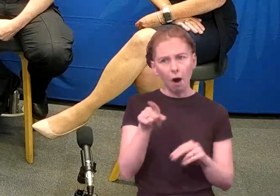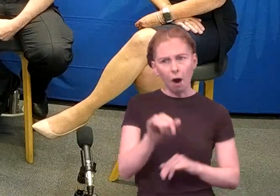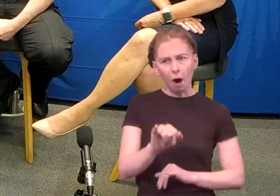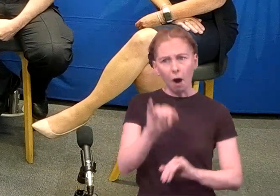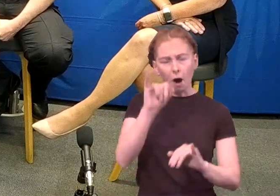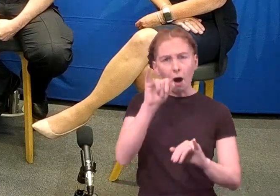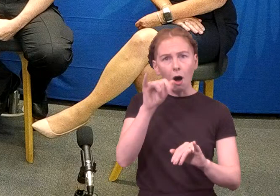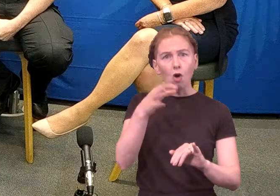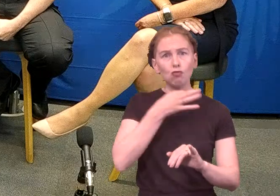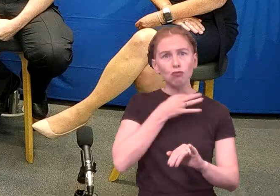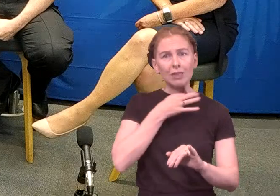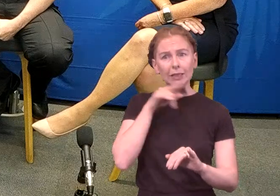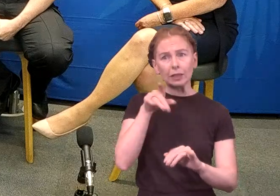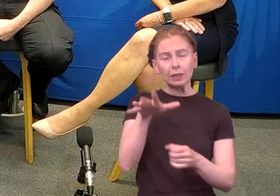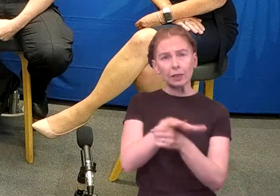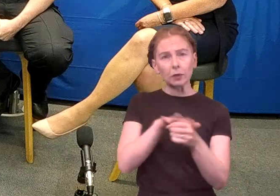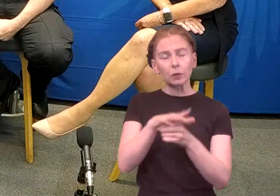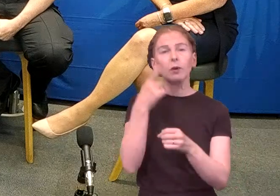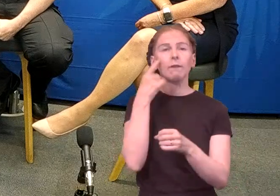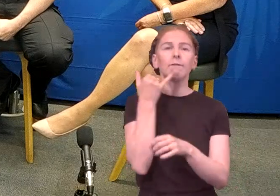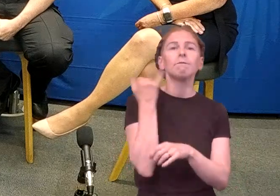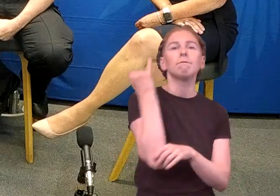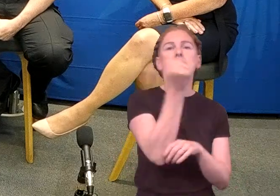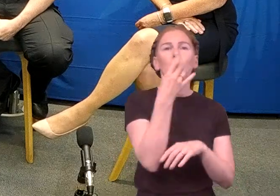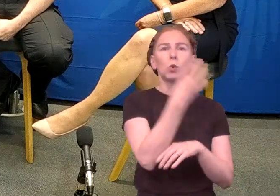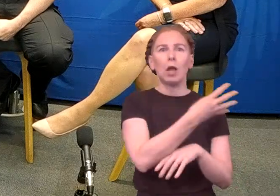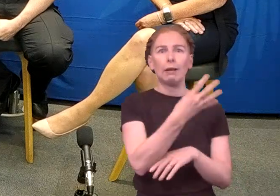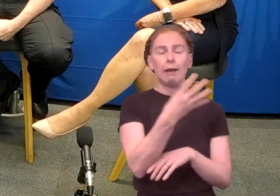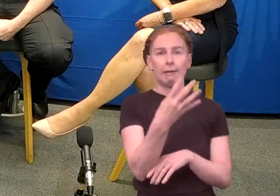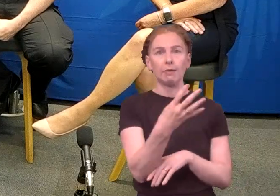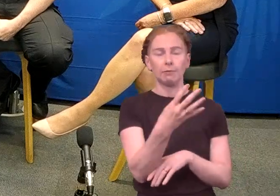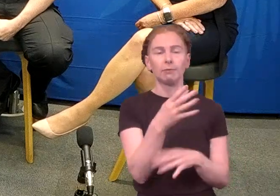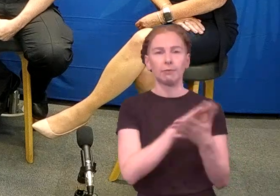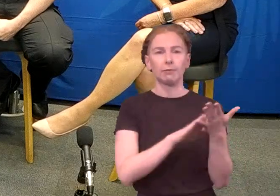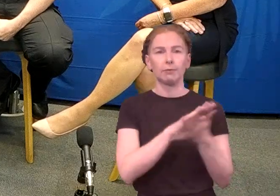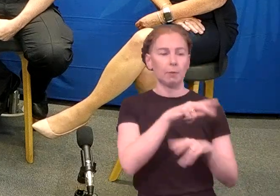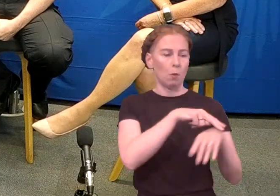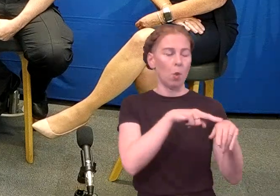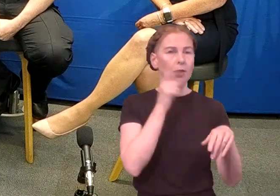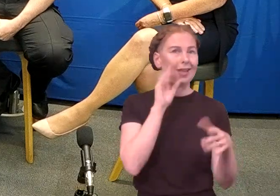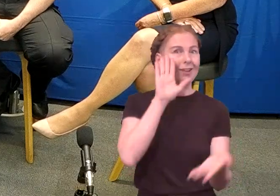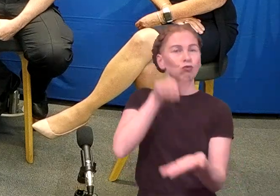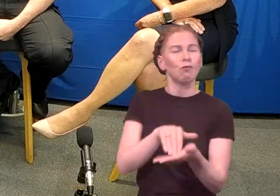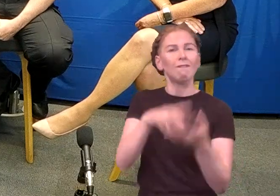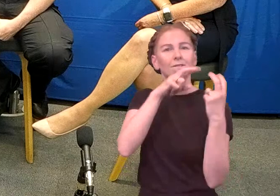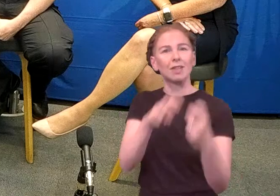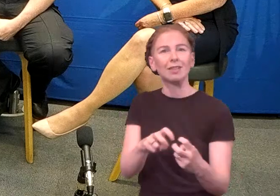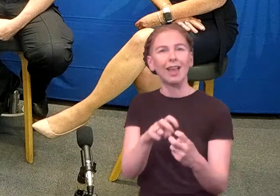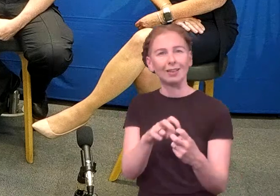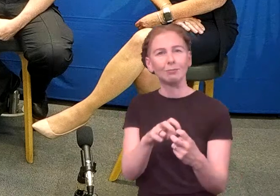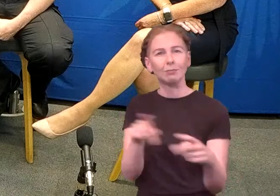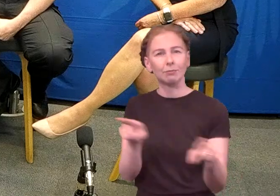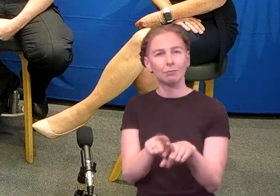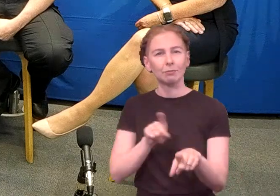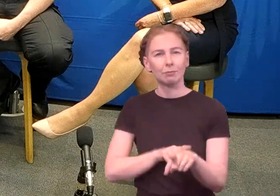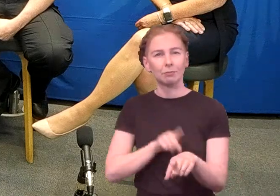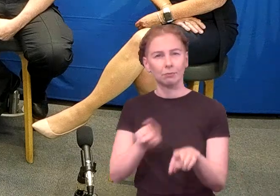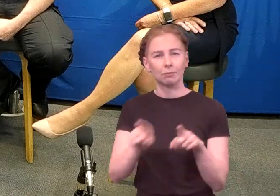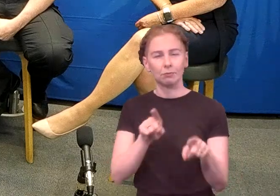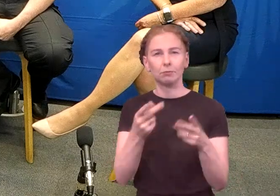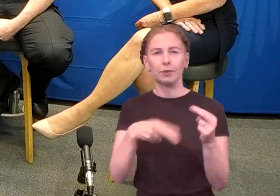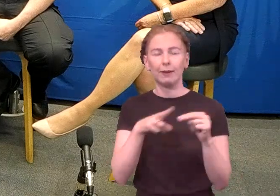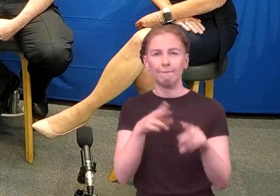Yeah. because obviously we can go down there and investigate. And then I think that if it's like I've alluded to